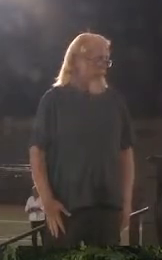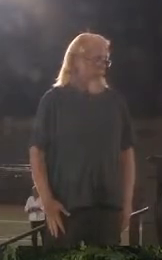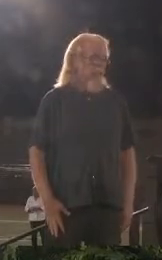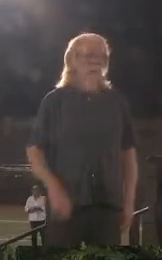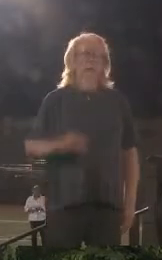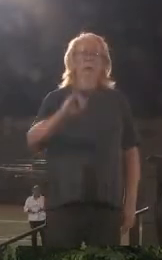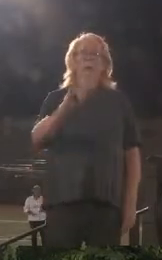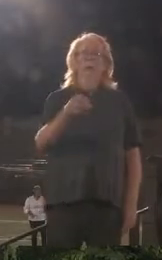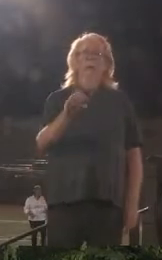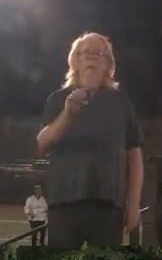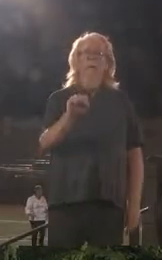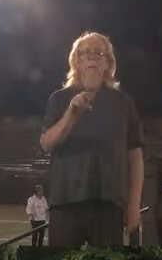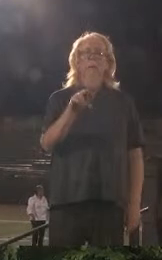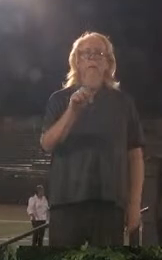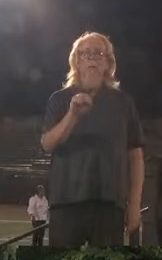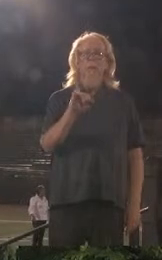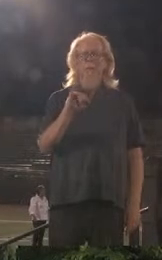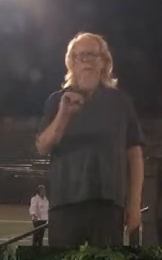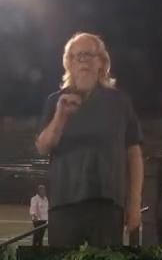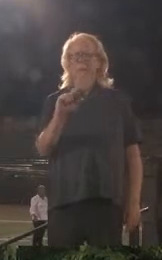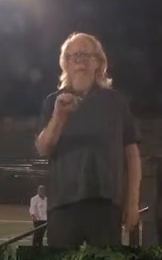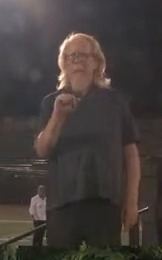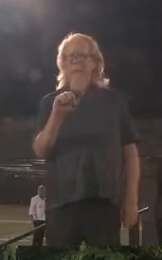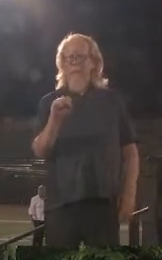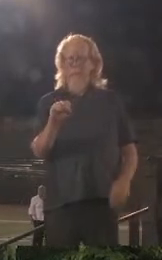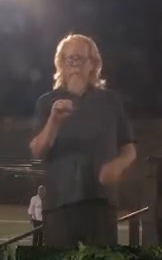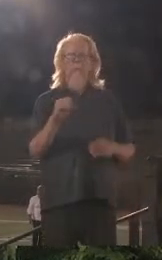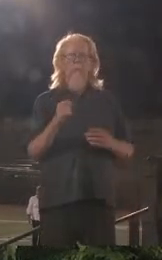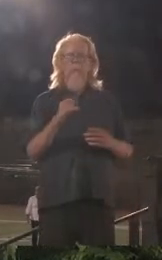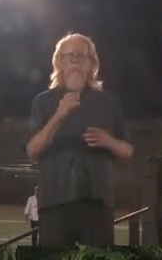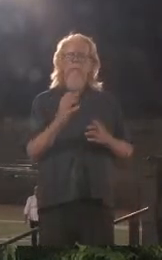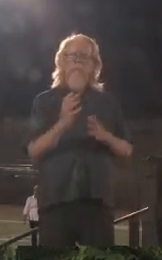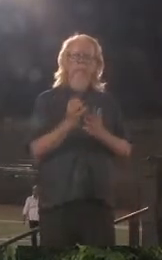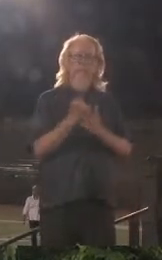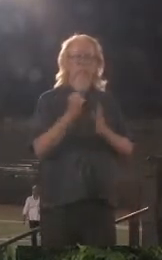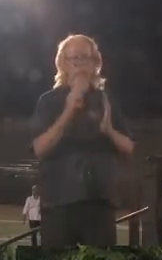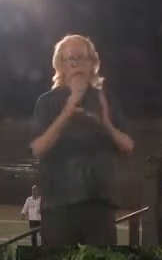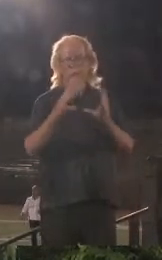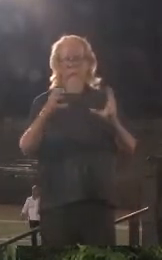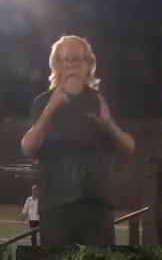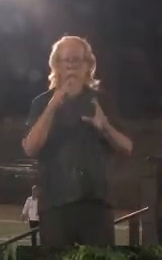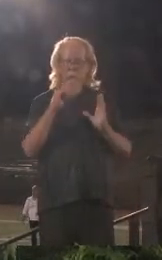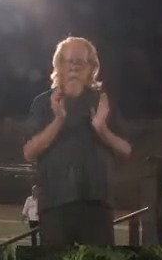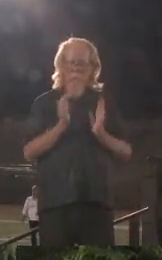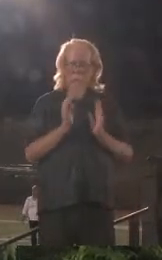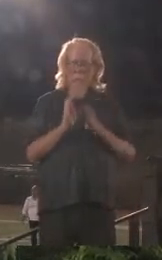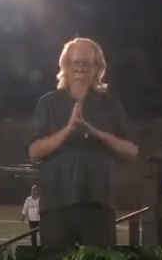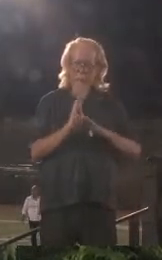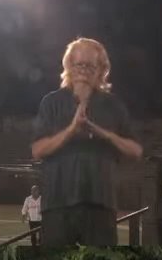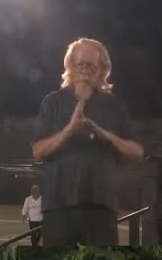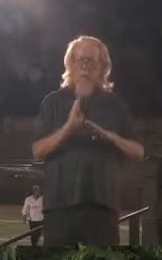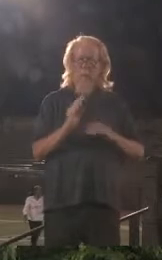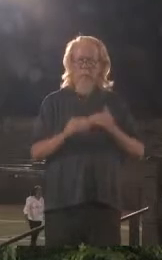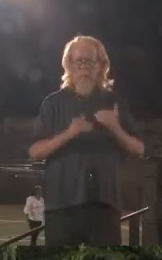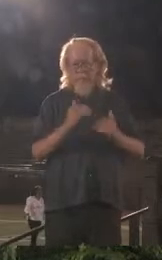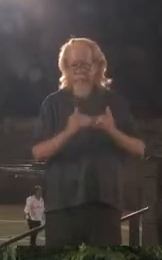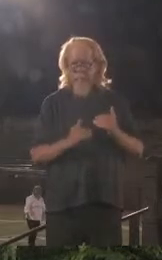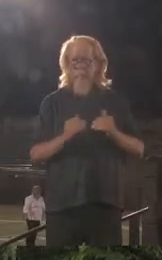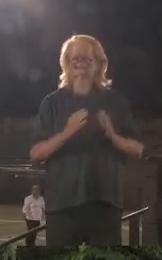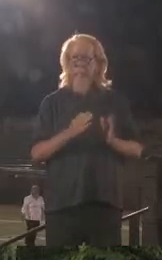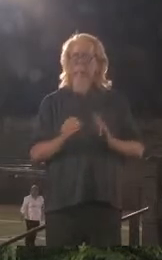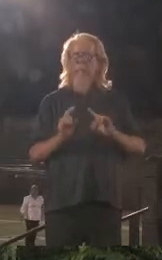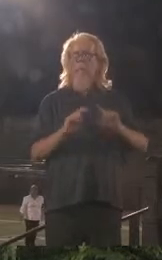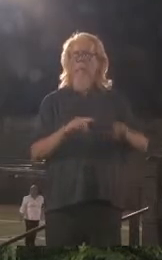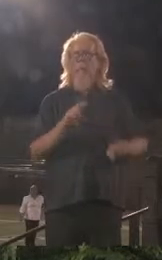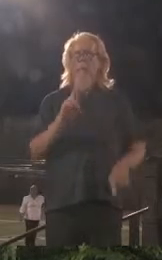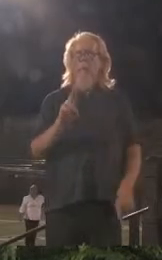Jesus Islas earned certification in Entrepreneurship and Small Business and will be attending the University of the Incarnate Word.